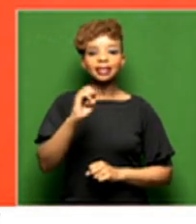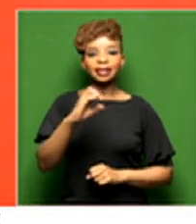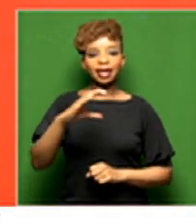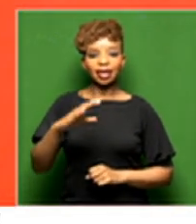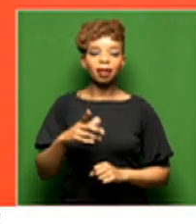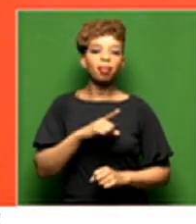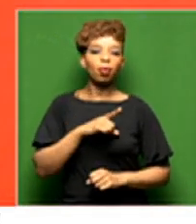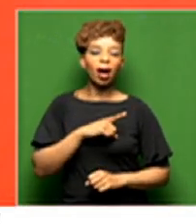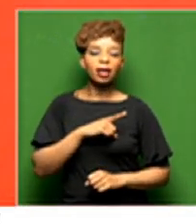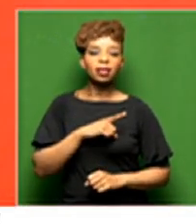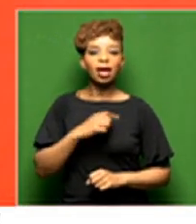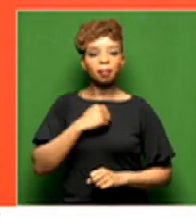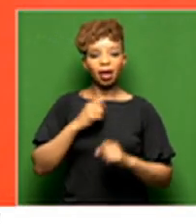family.